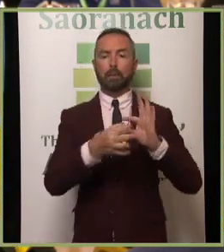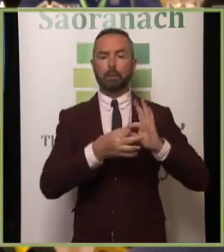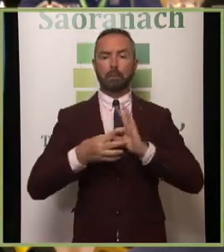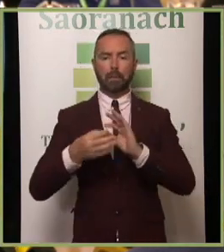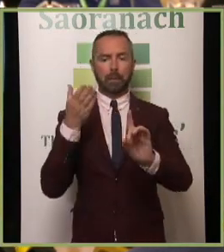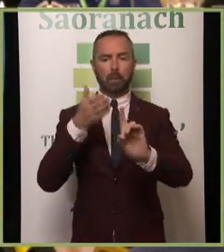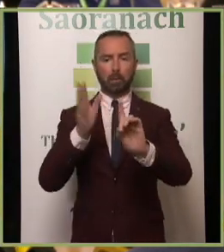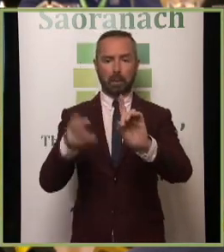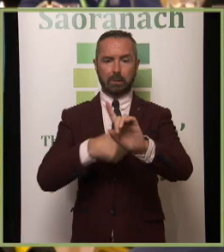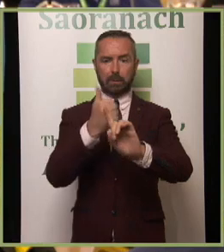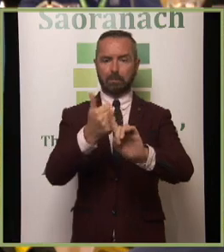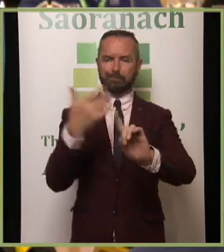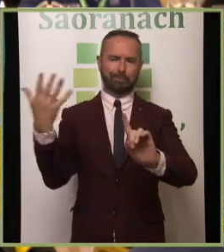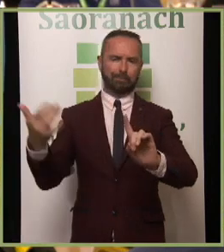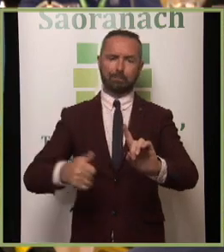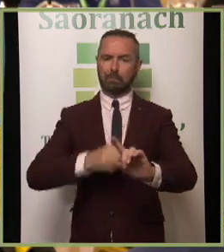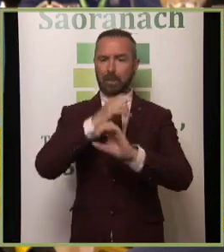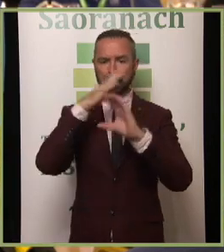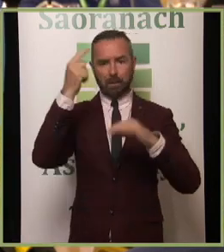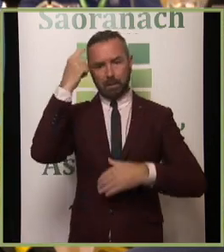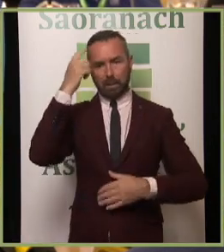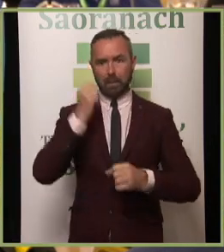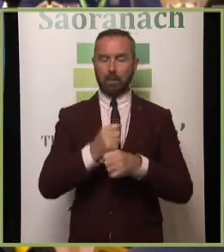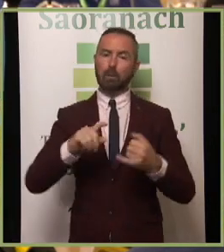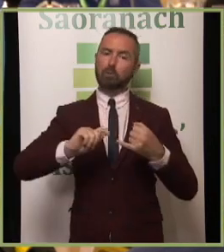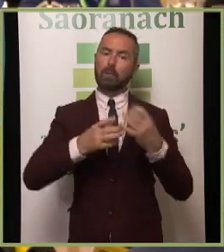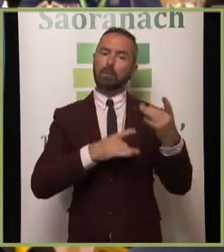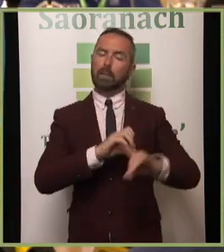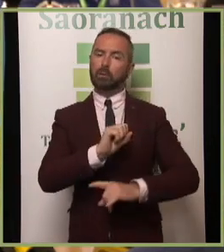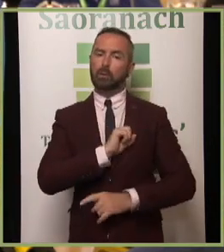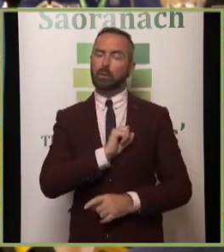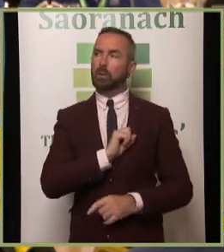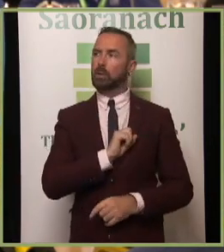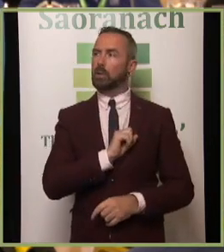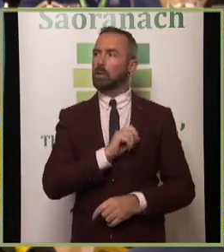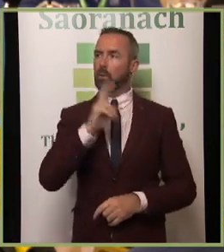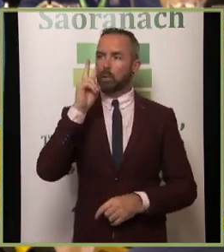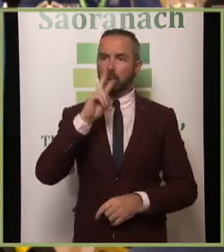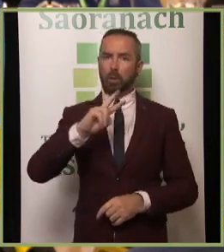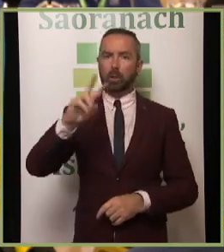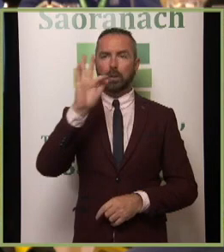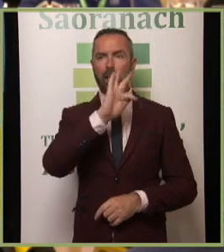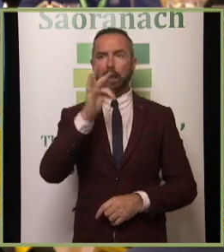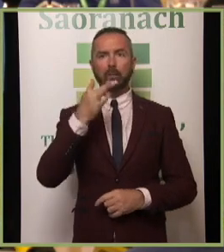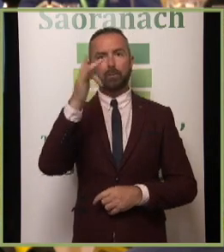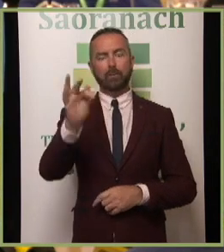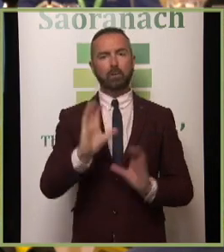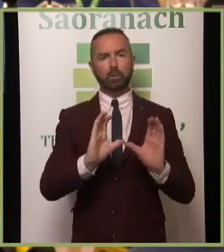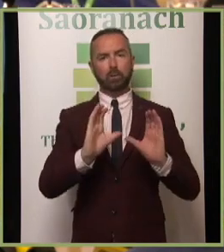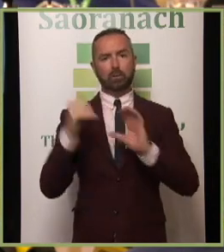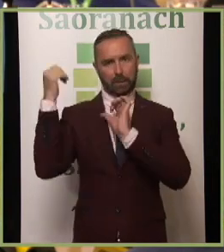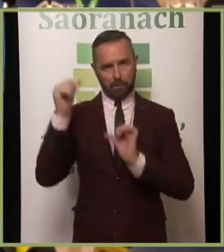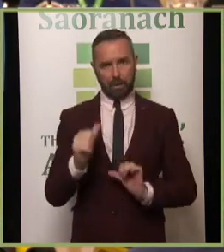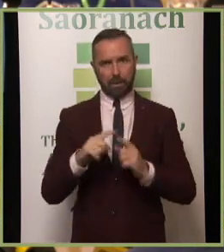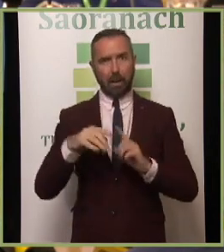set, this is very new thinking in terms of trying to make sure that we look after the future generations, we look after our